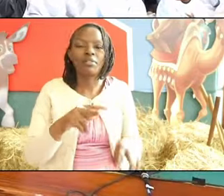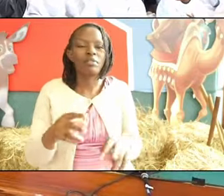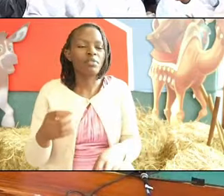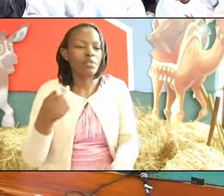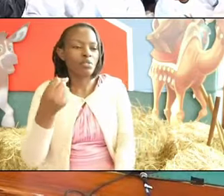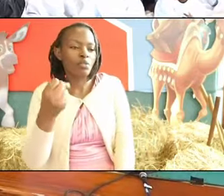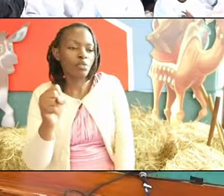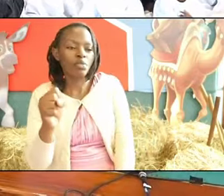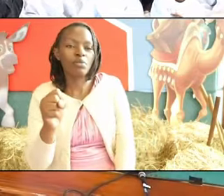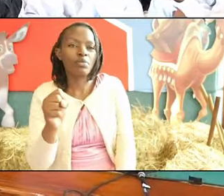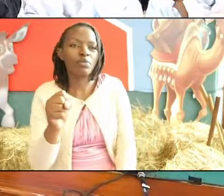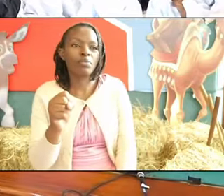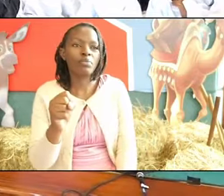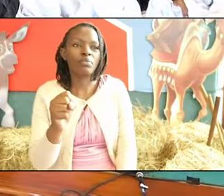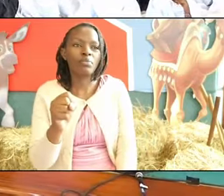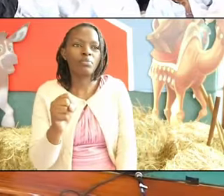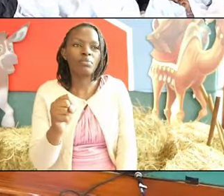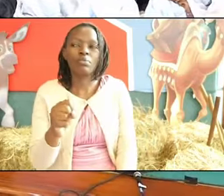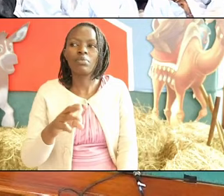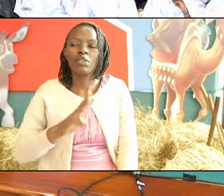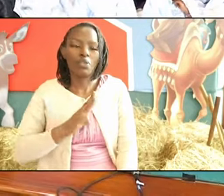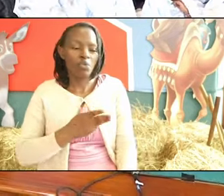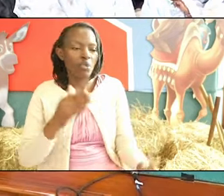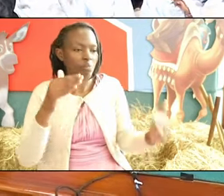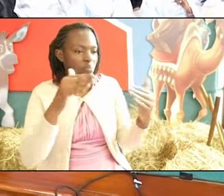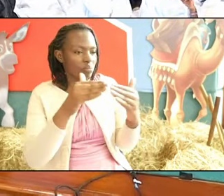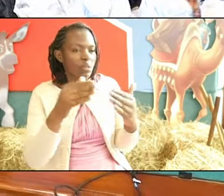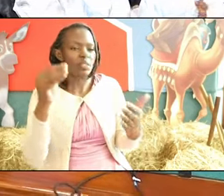So, we meet again.